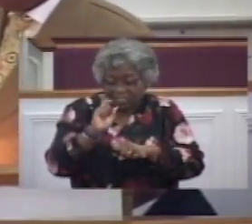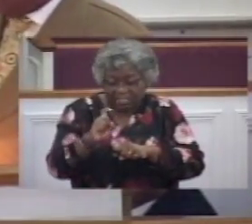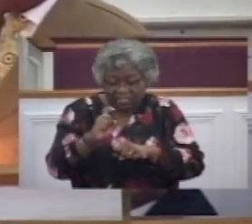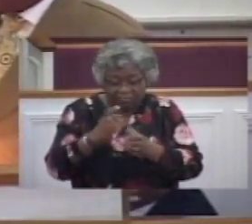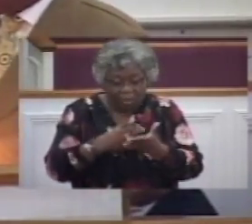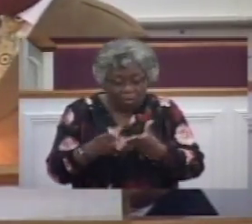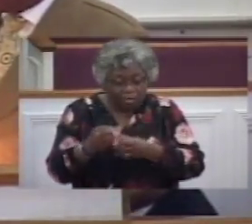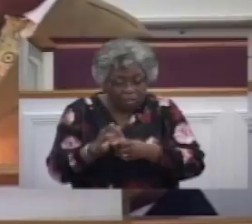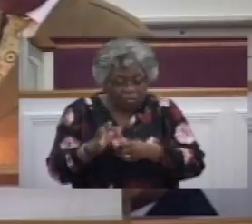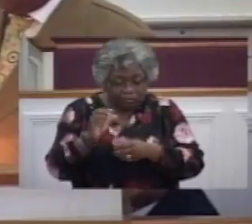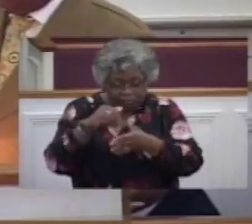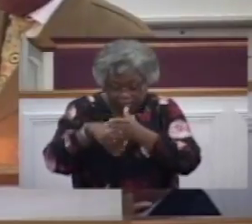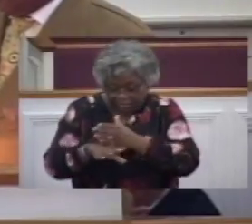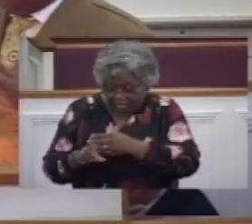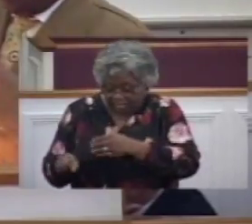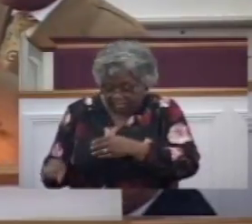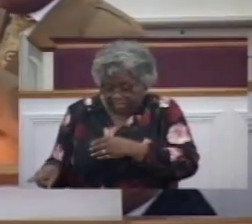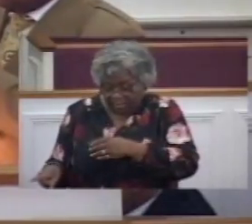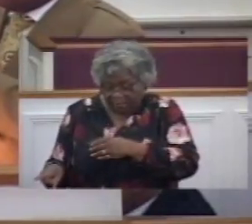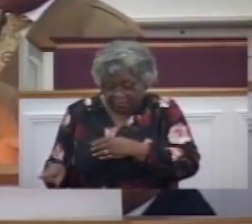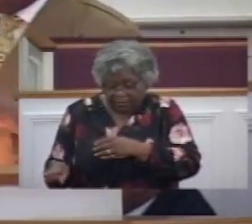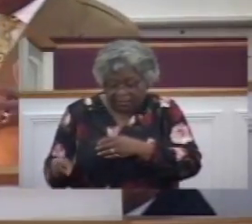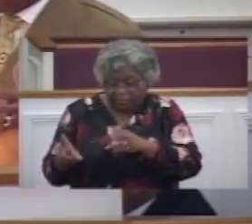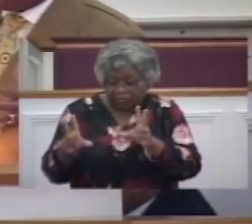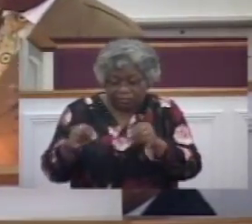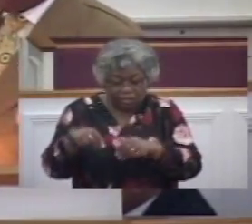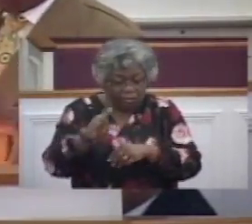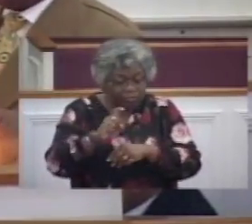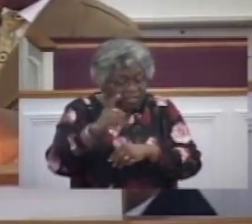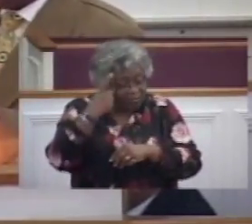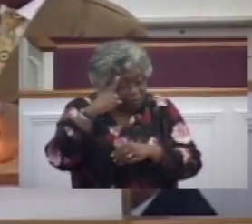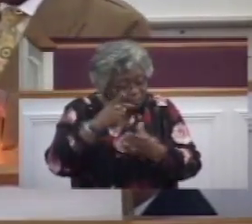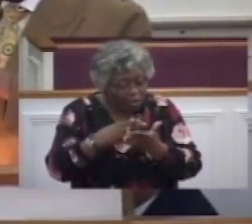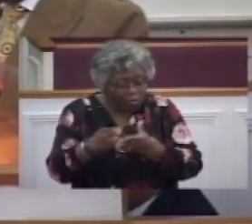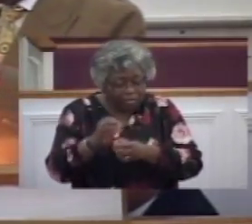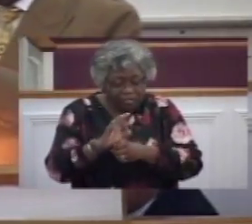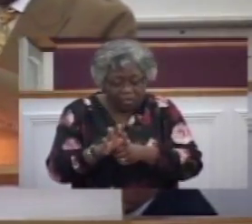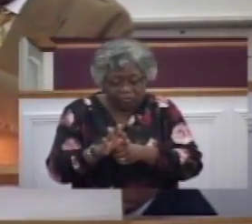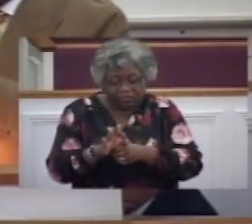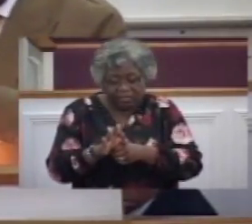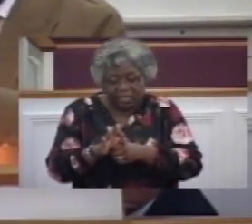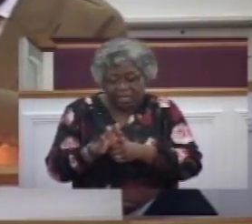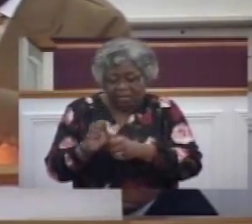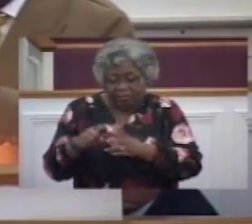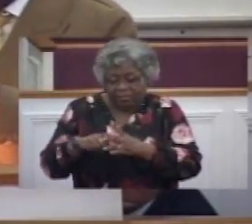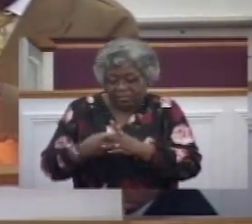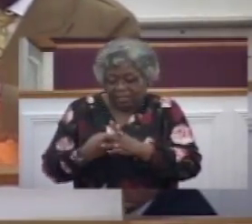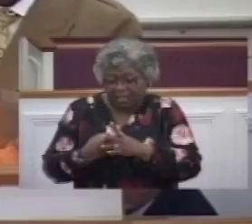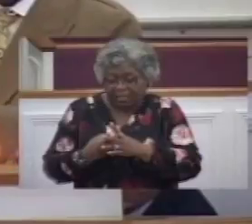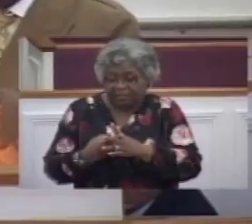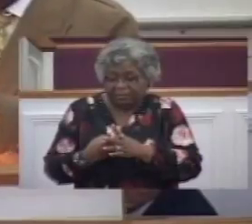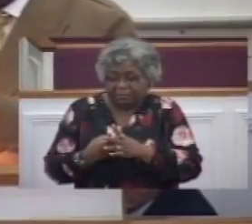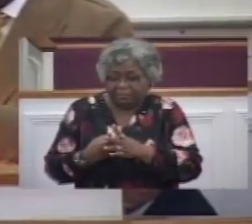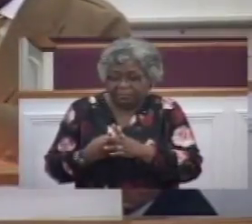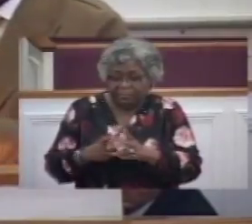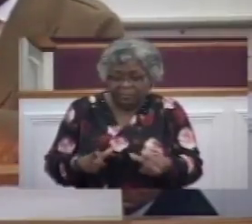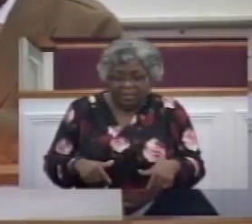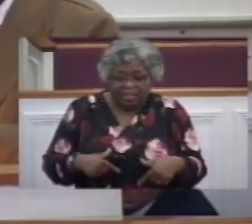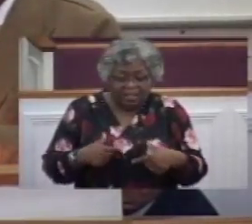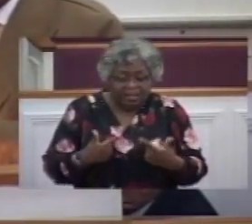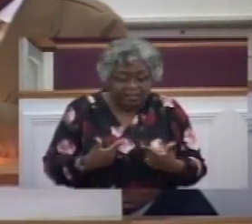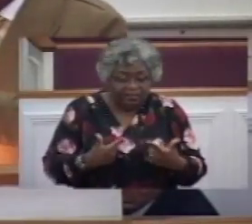them. Are y'all with me? Was no need for the Holy Ghost. He became a